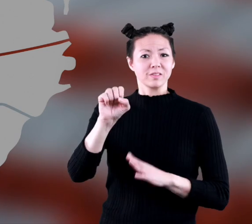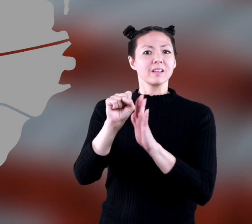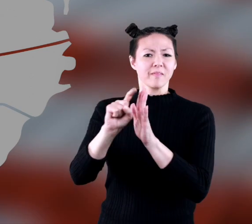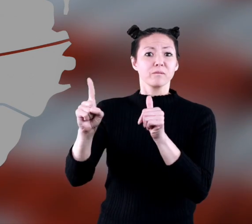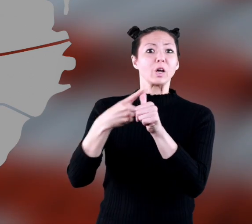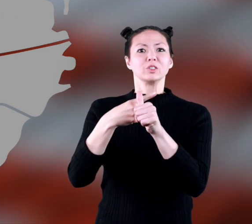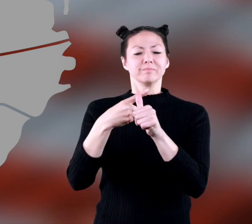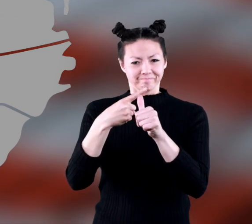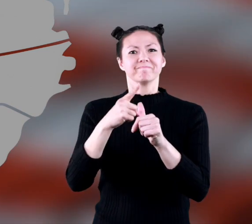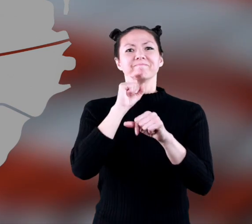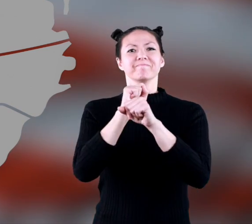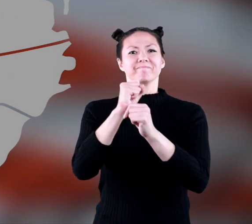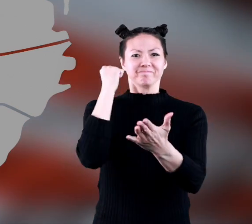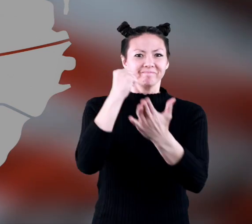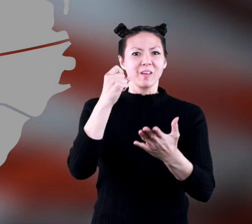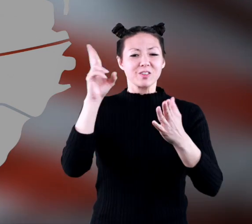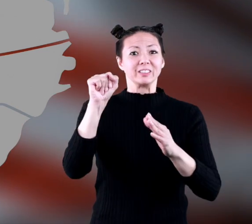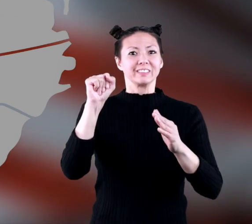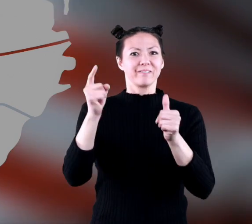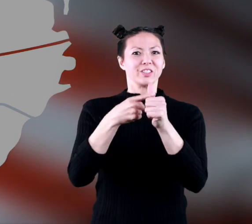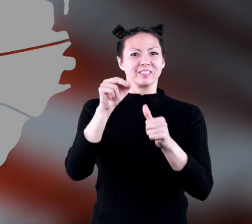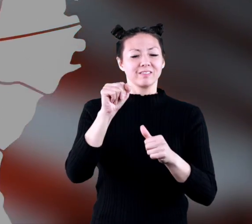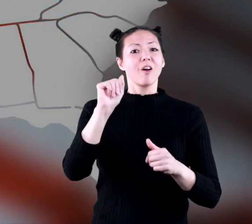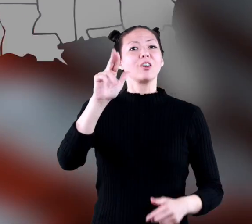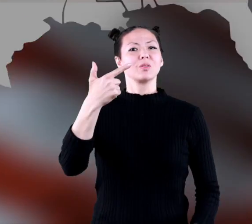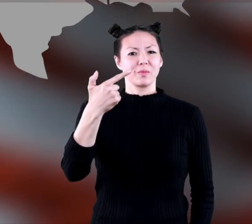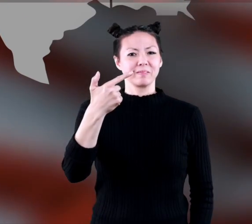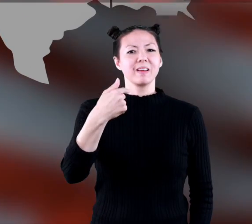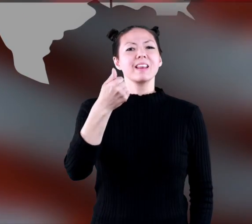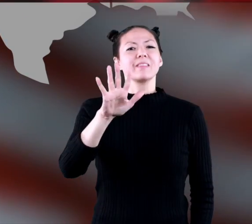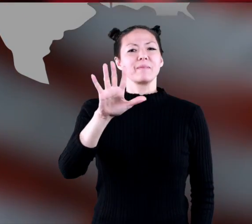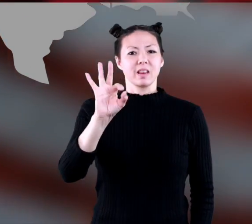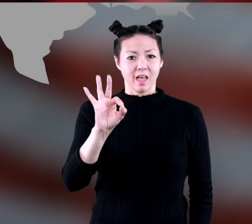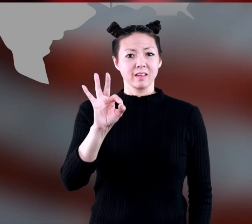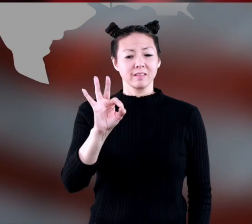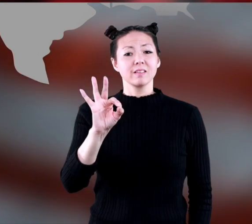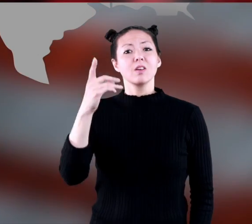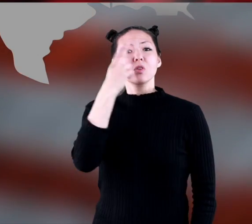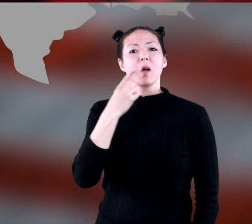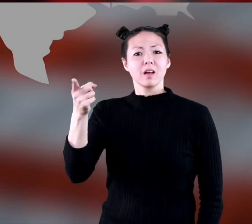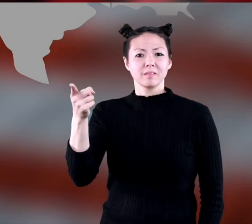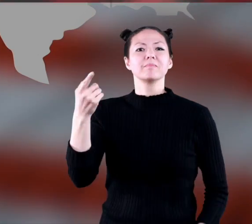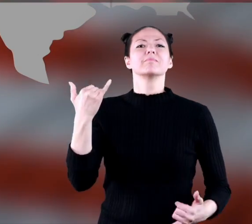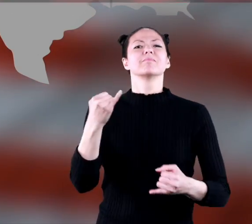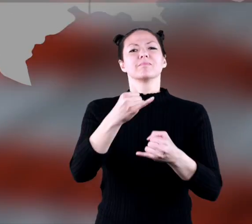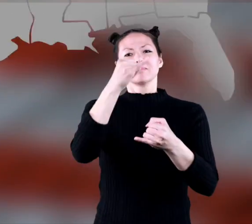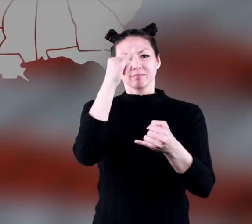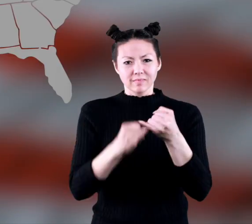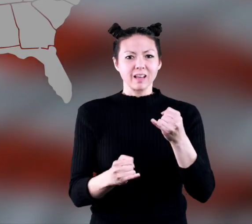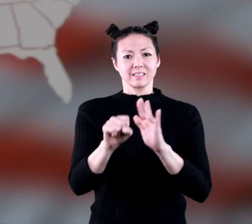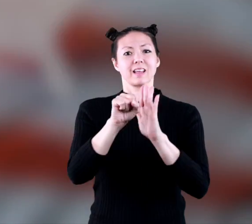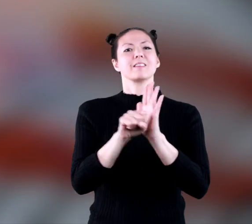to be admitted into the Union, to August 21, 1959, when Hawaii was the last state